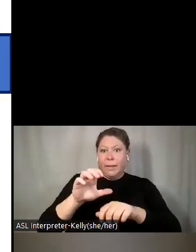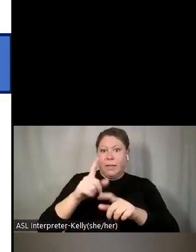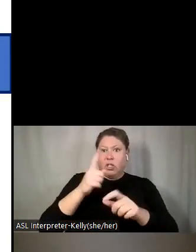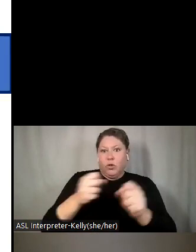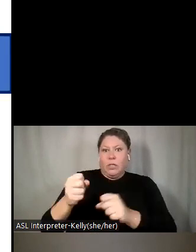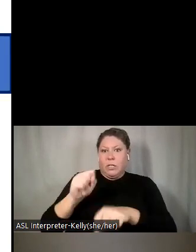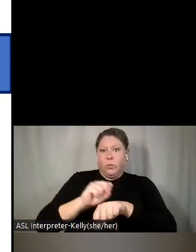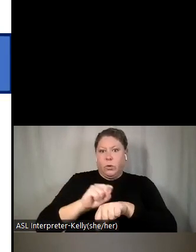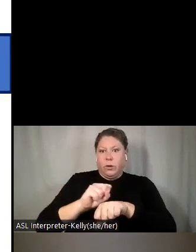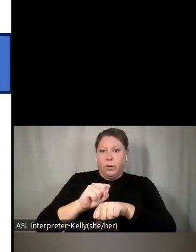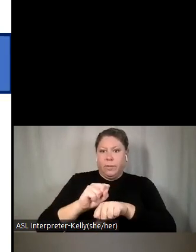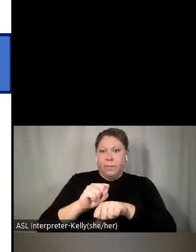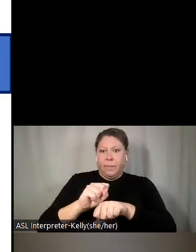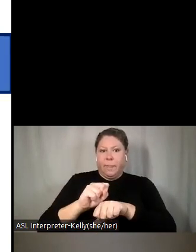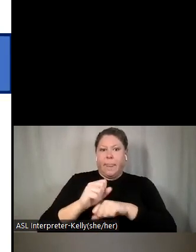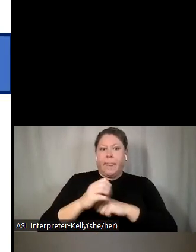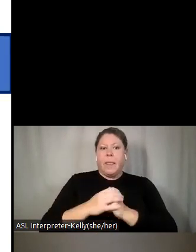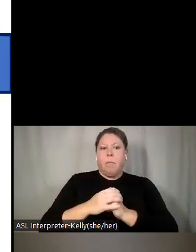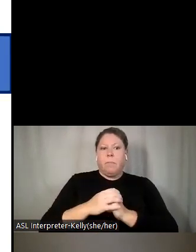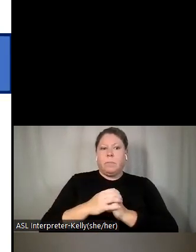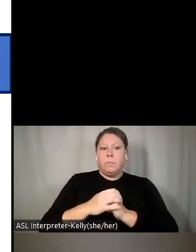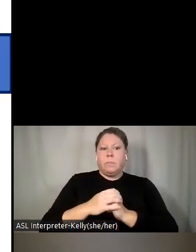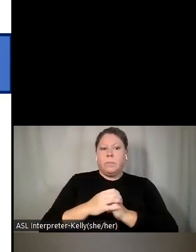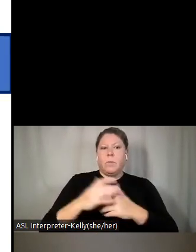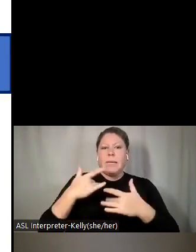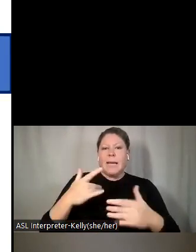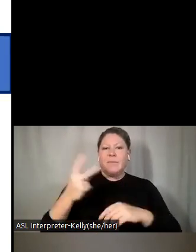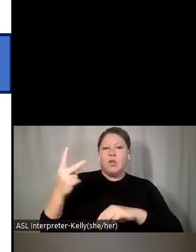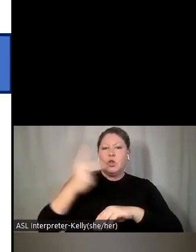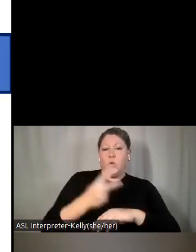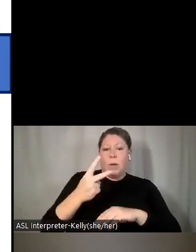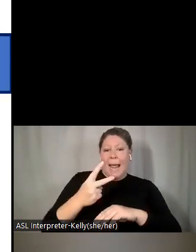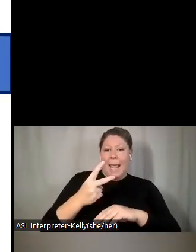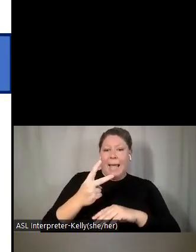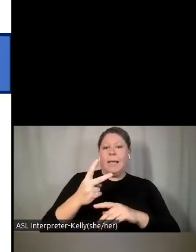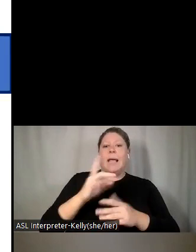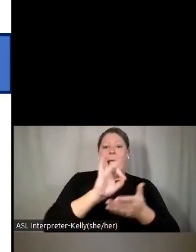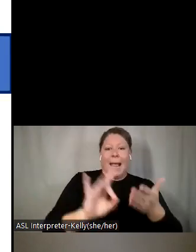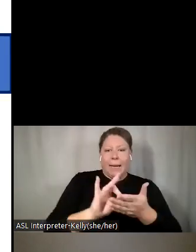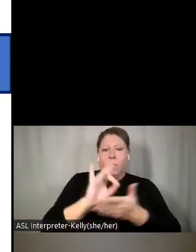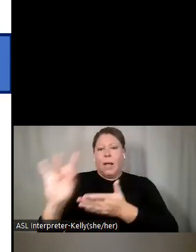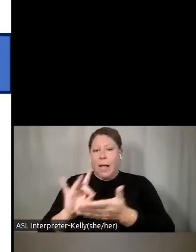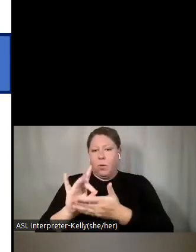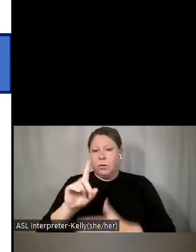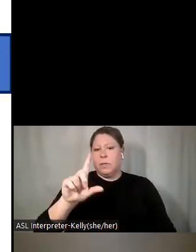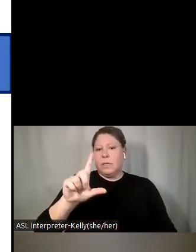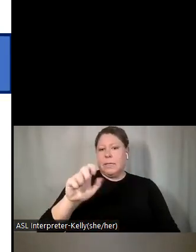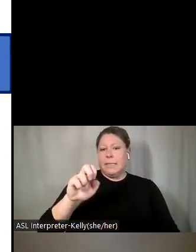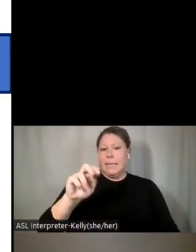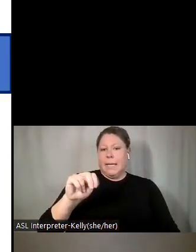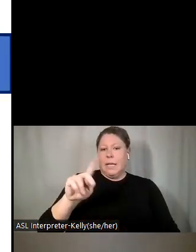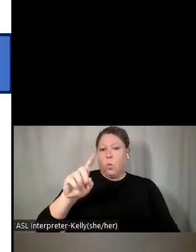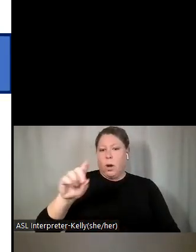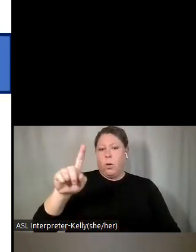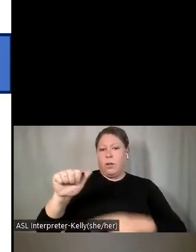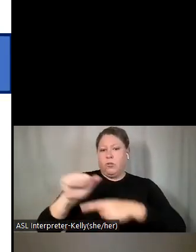up a 2-day, 8-hour Lean 101 that's available to all CDPH staff, we're